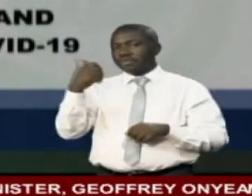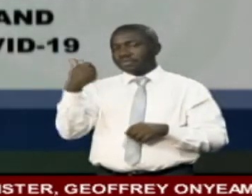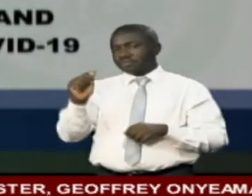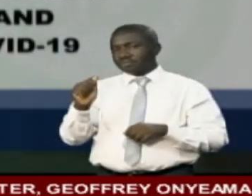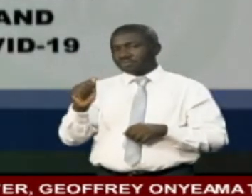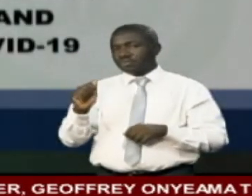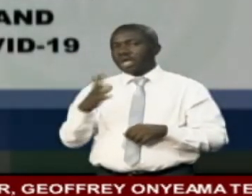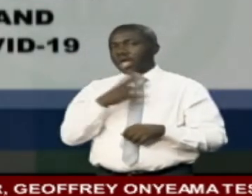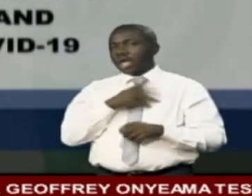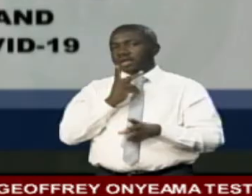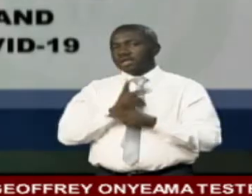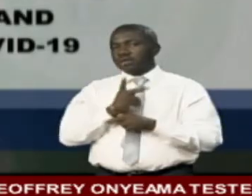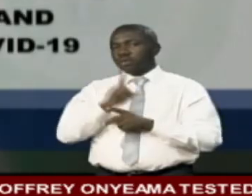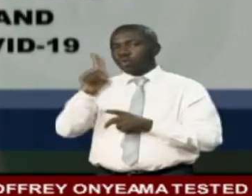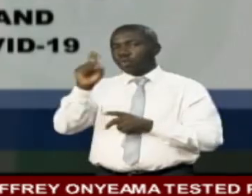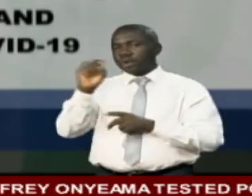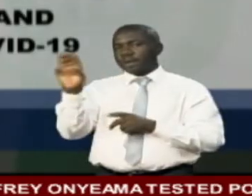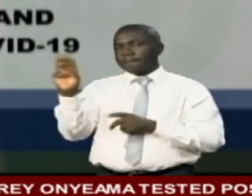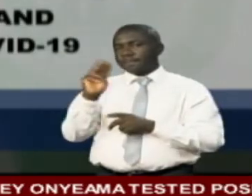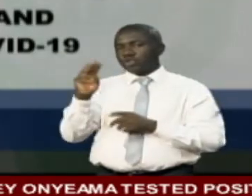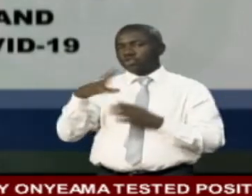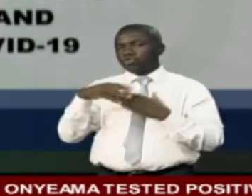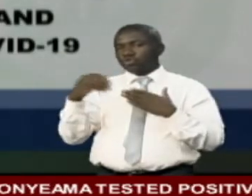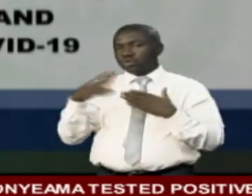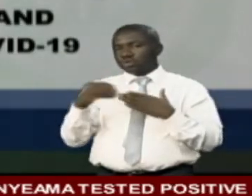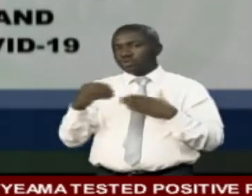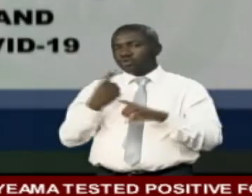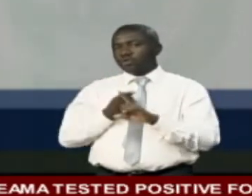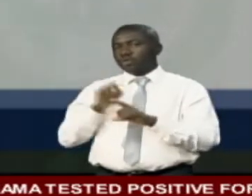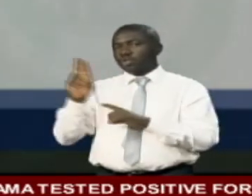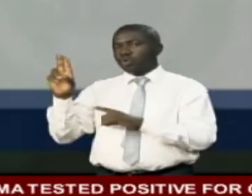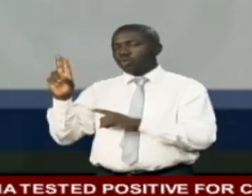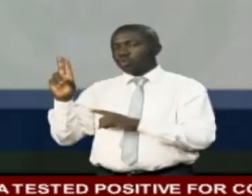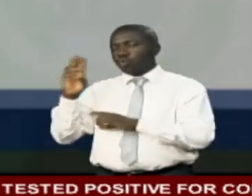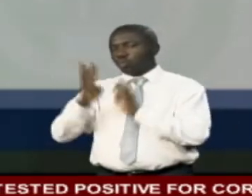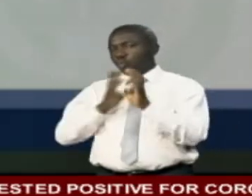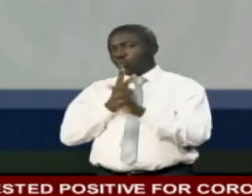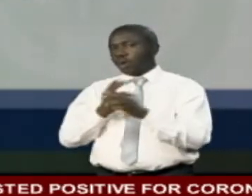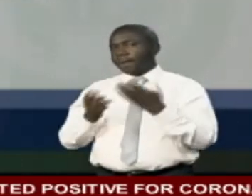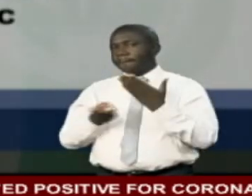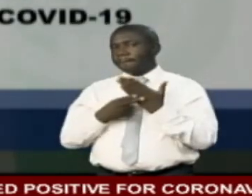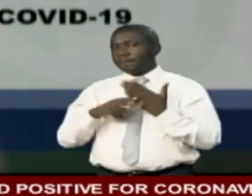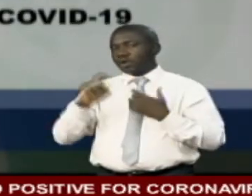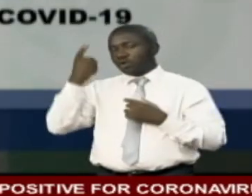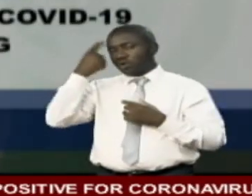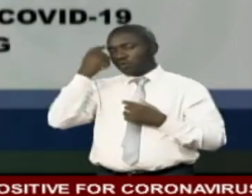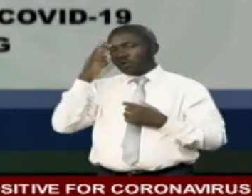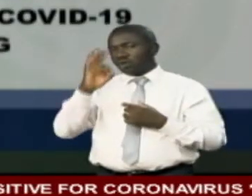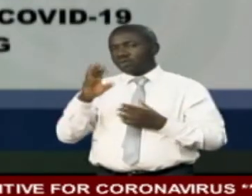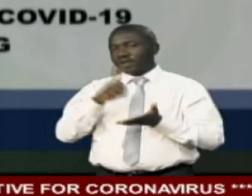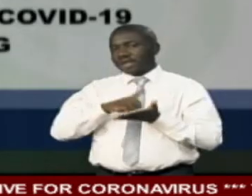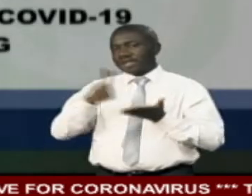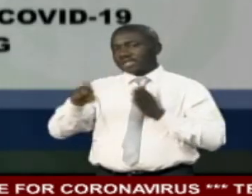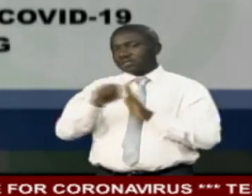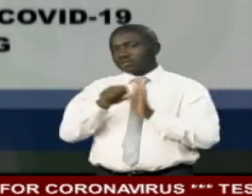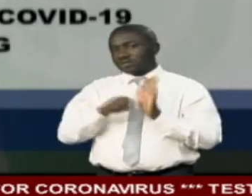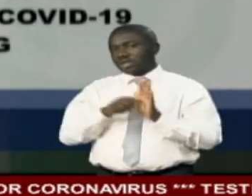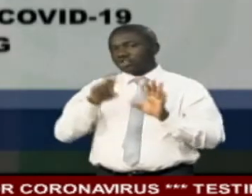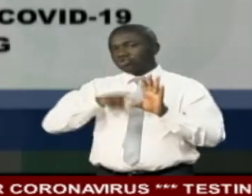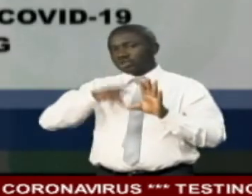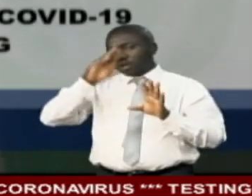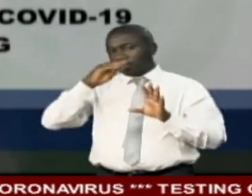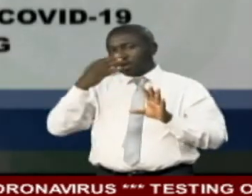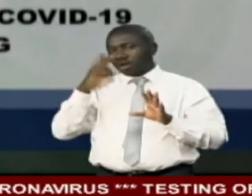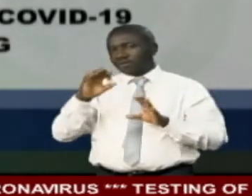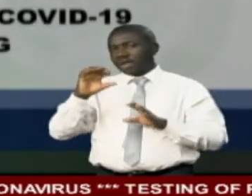million COVID-19 support facility from the World Bank. Governor of Delta State, Ifeanyi Okowa, and Chairman of